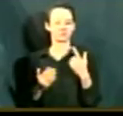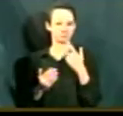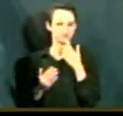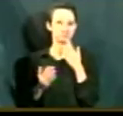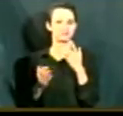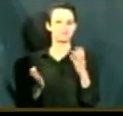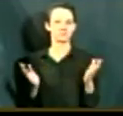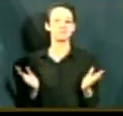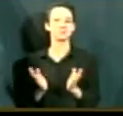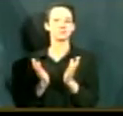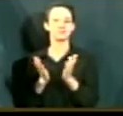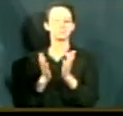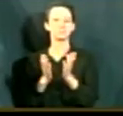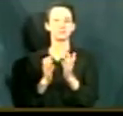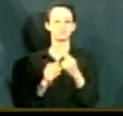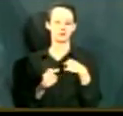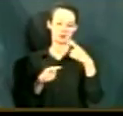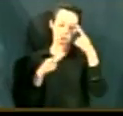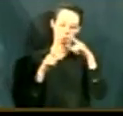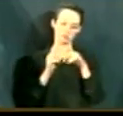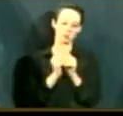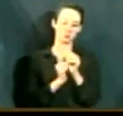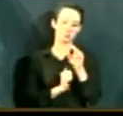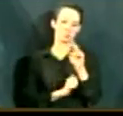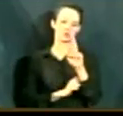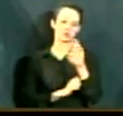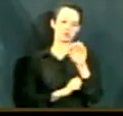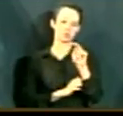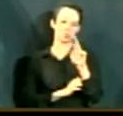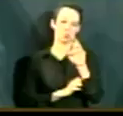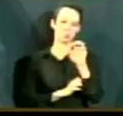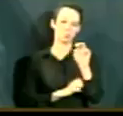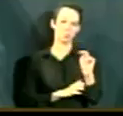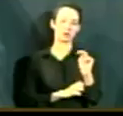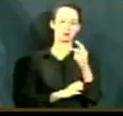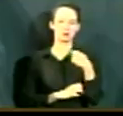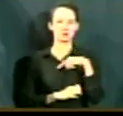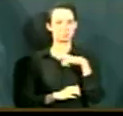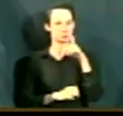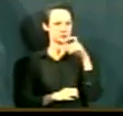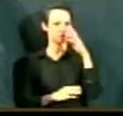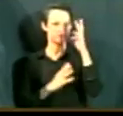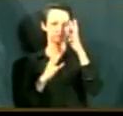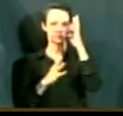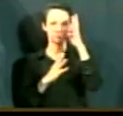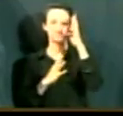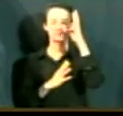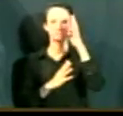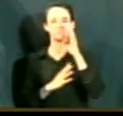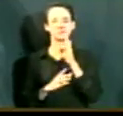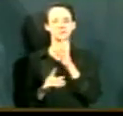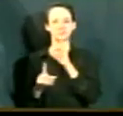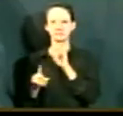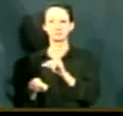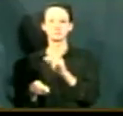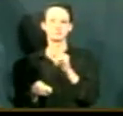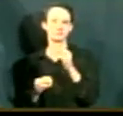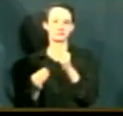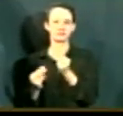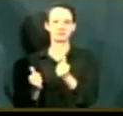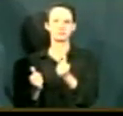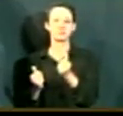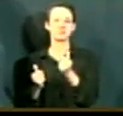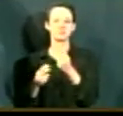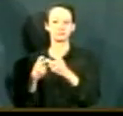these conversations. I agree with Mr. Norman, but we need to come with some solutions that get to what started this